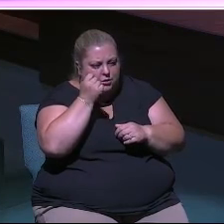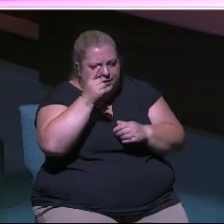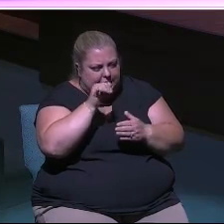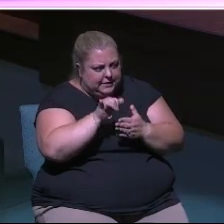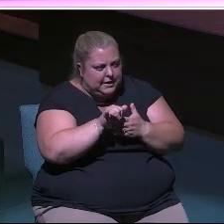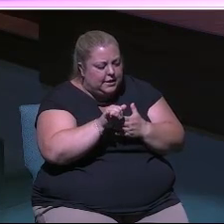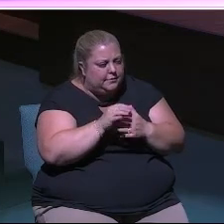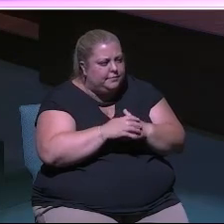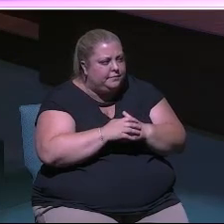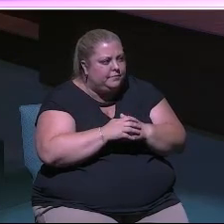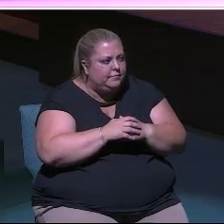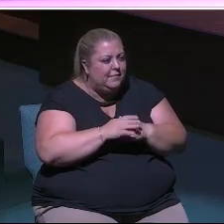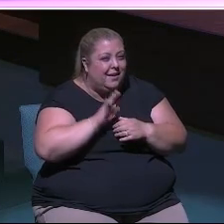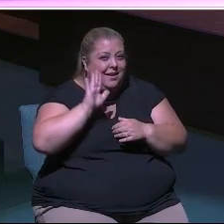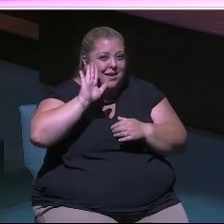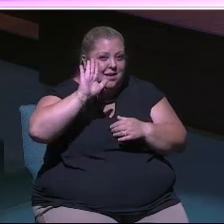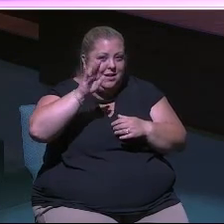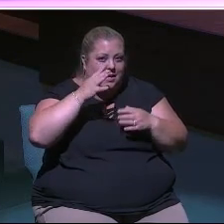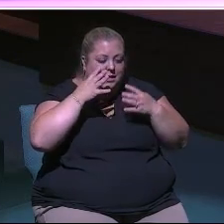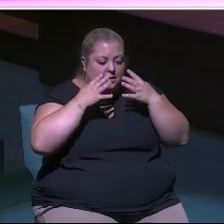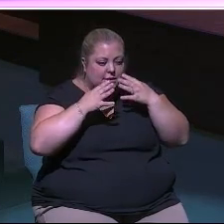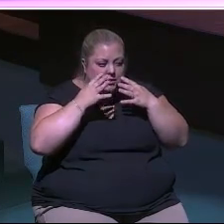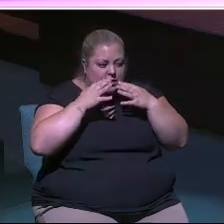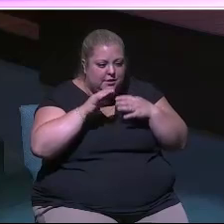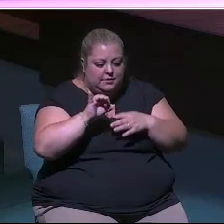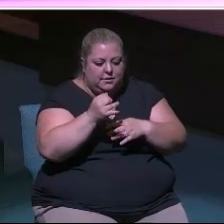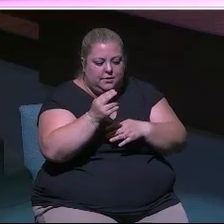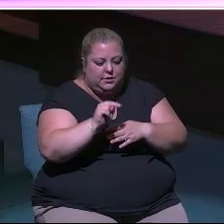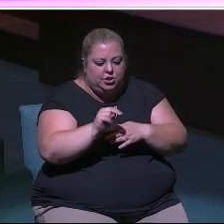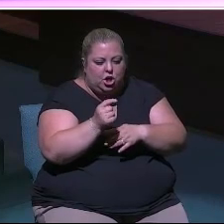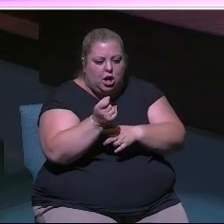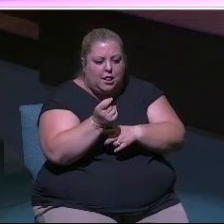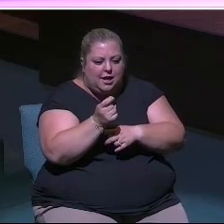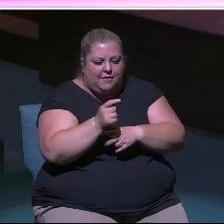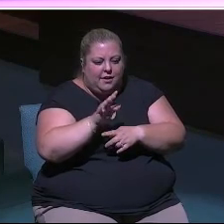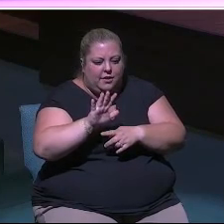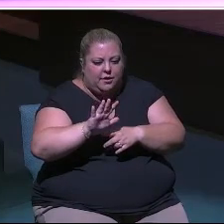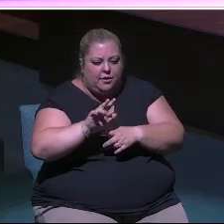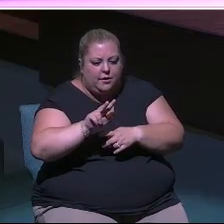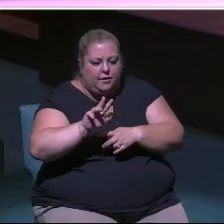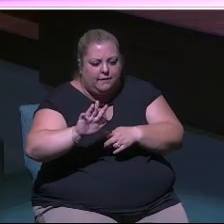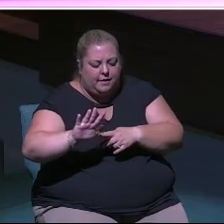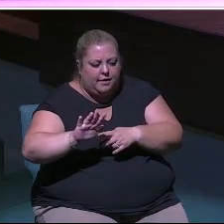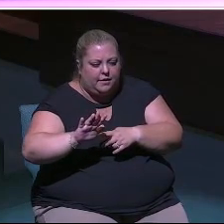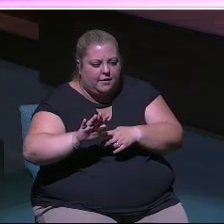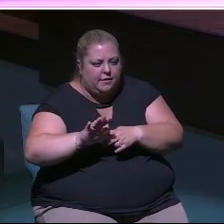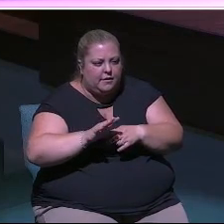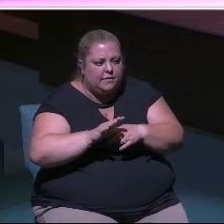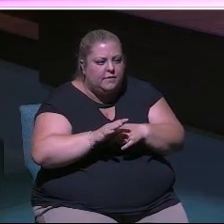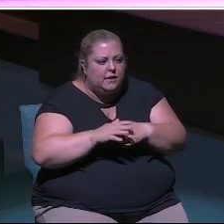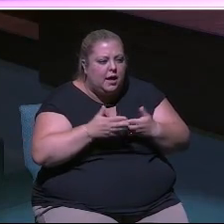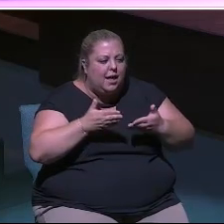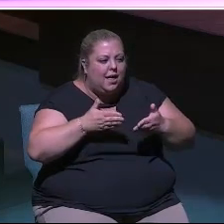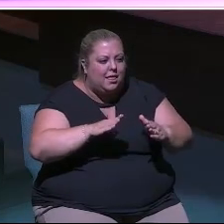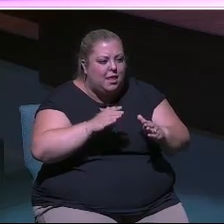said, his tears in John 11:35 give you and I permission to shed our own